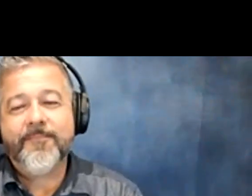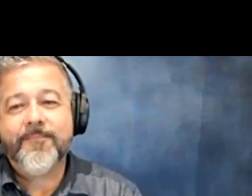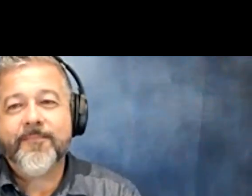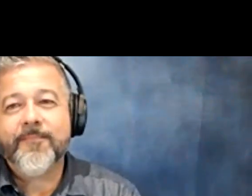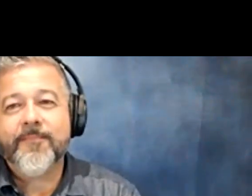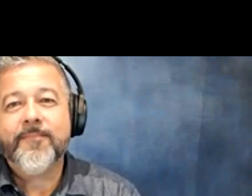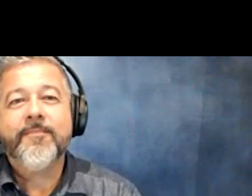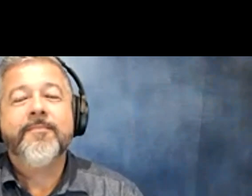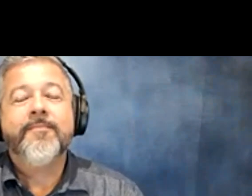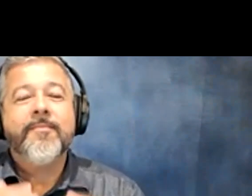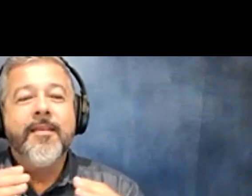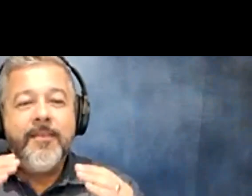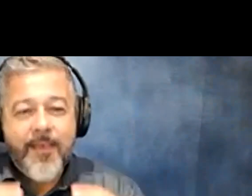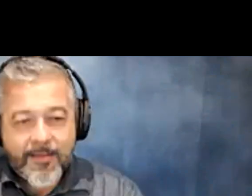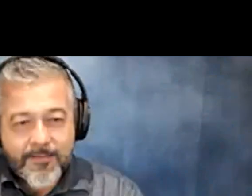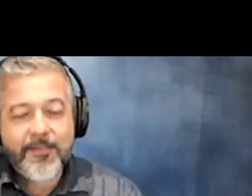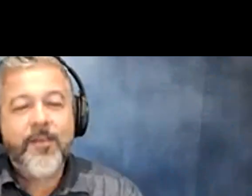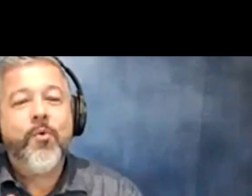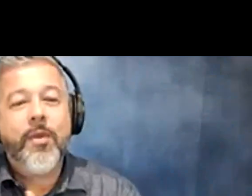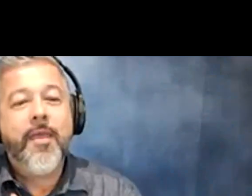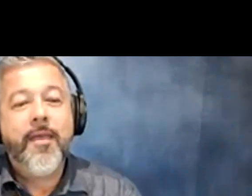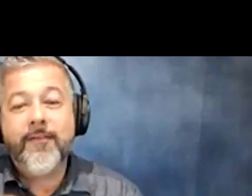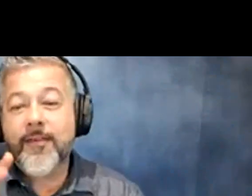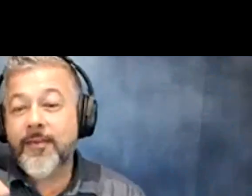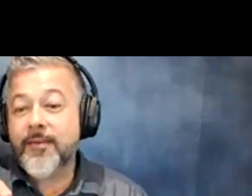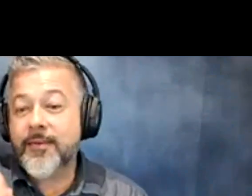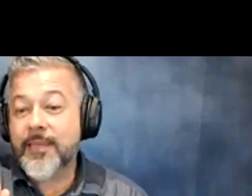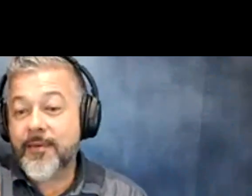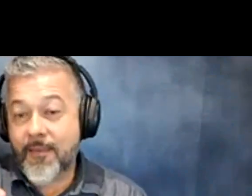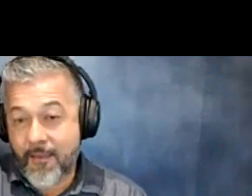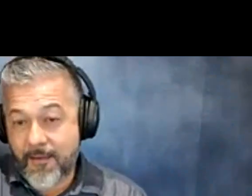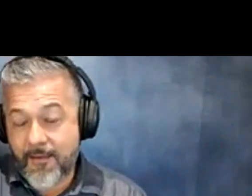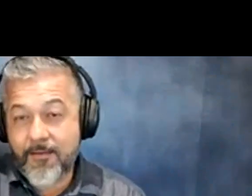So next we have Nina.